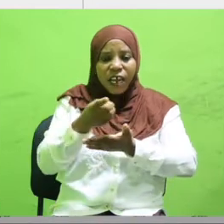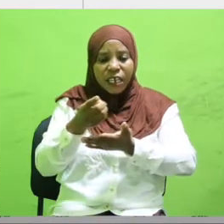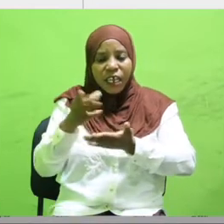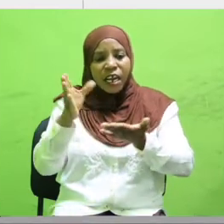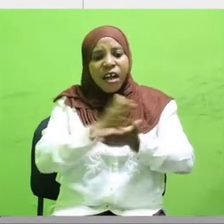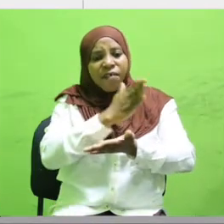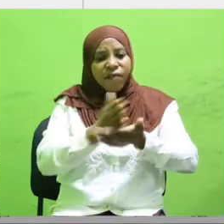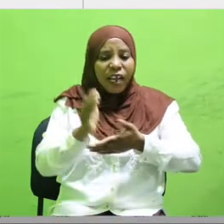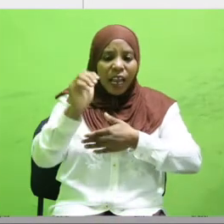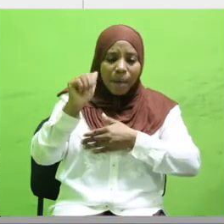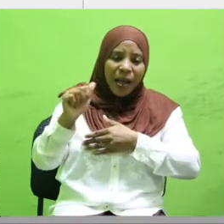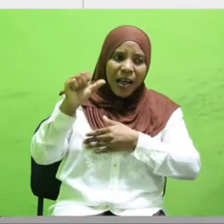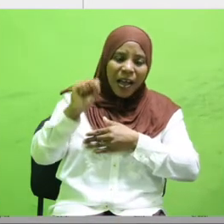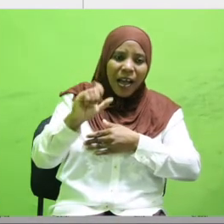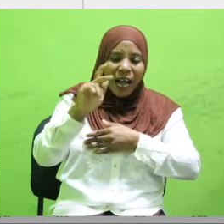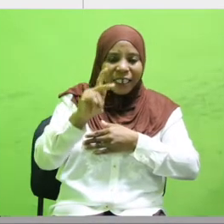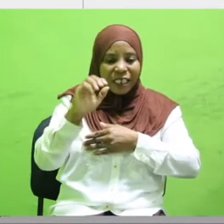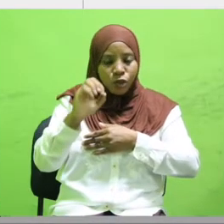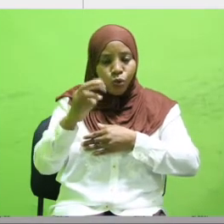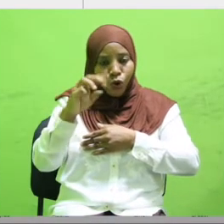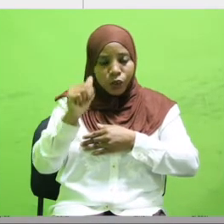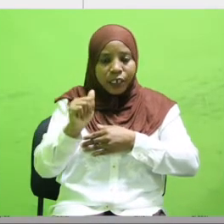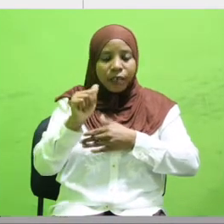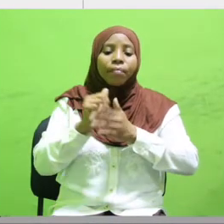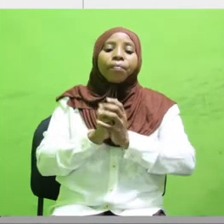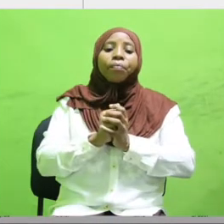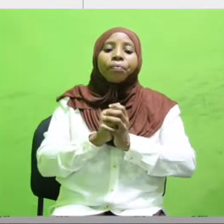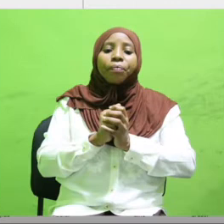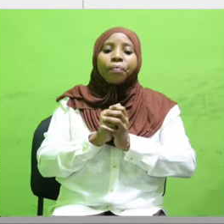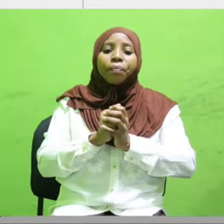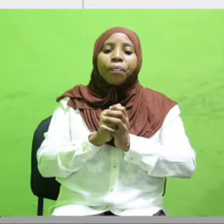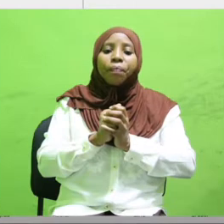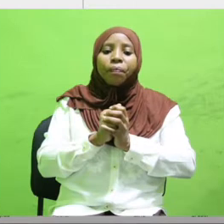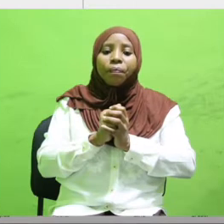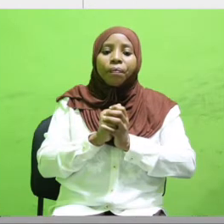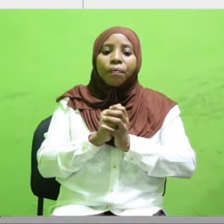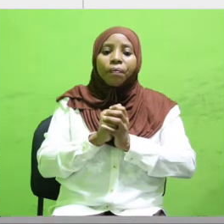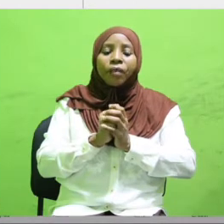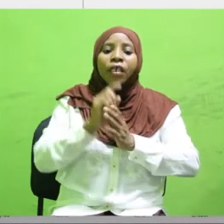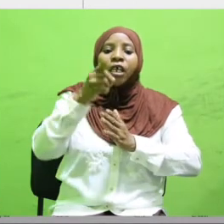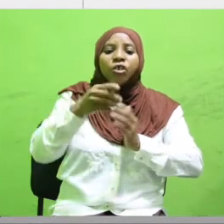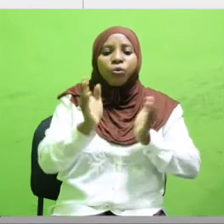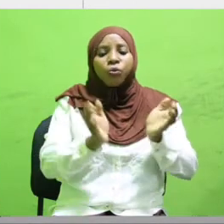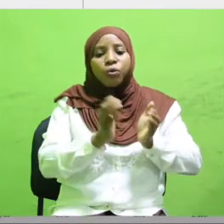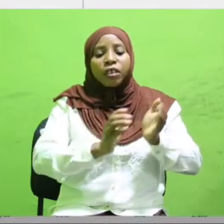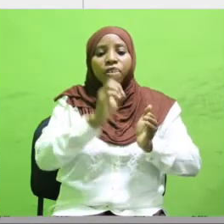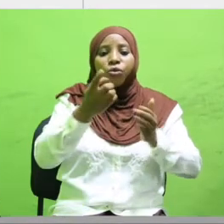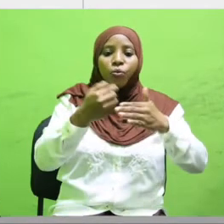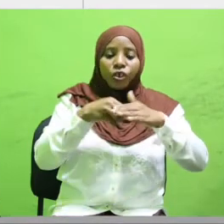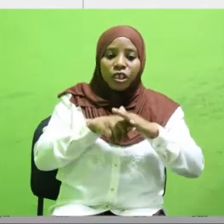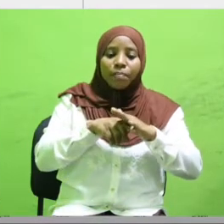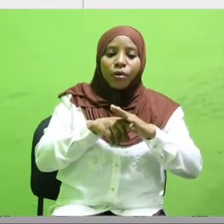Ascomycota. So first, they have a sac-like structure known as an ascus, which stores spores.